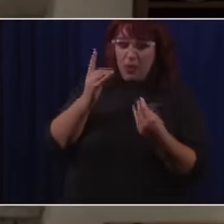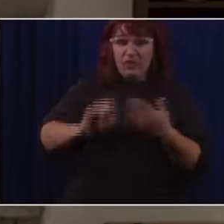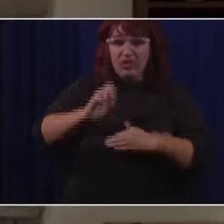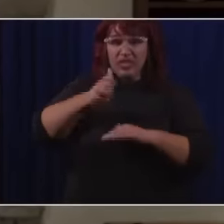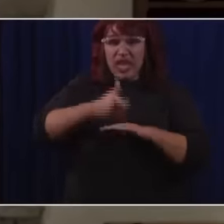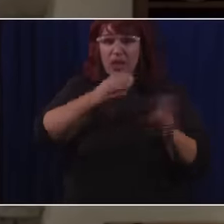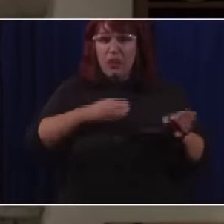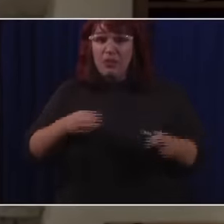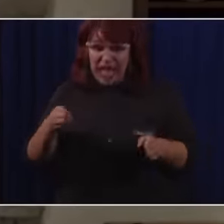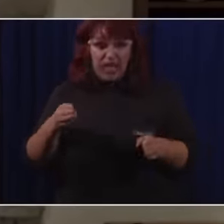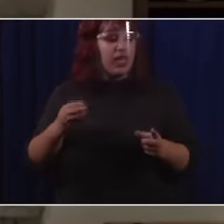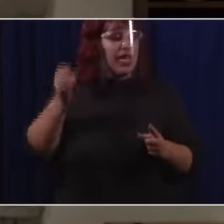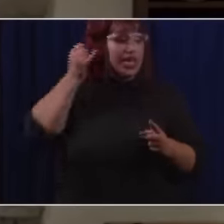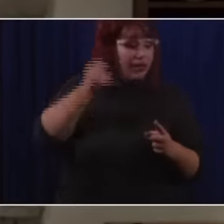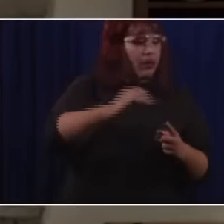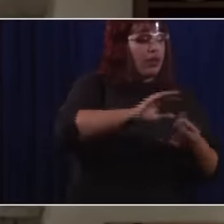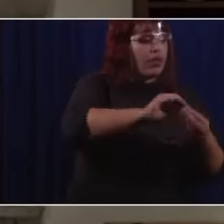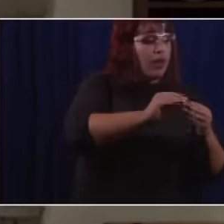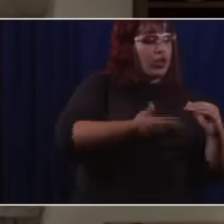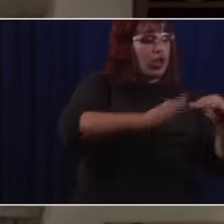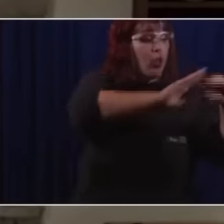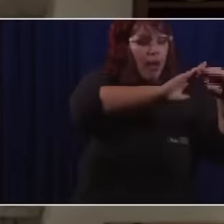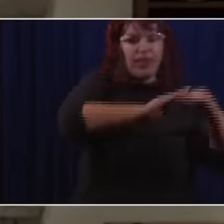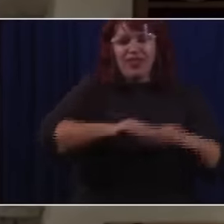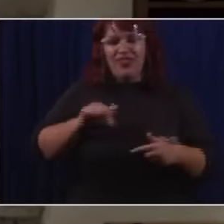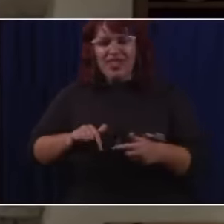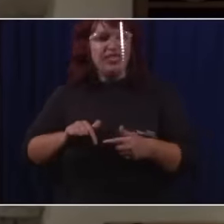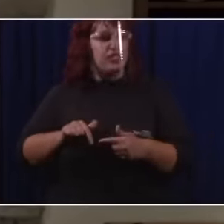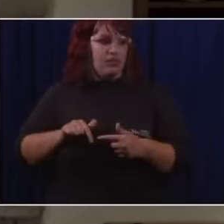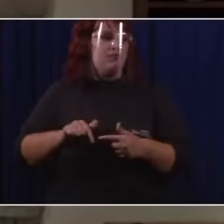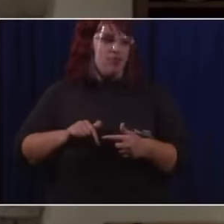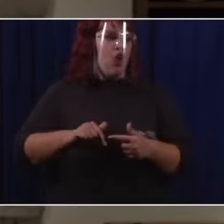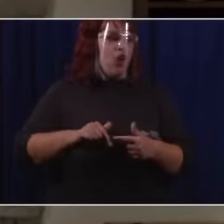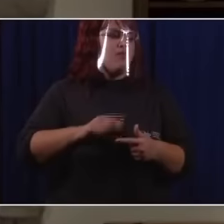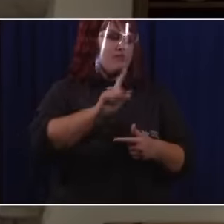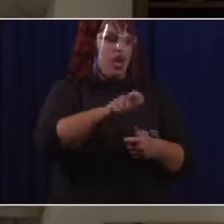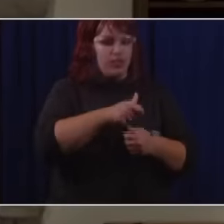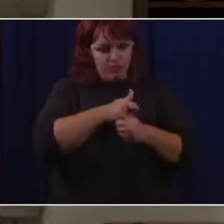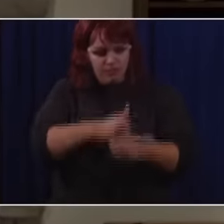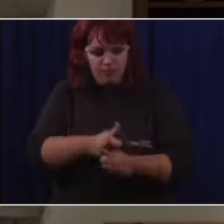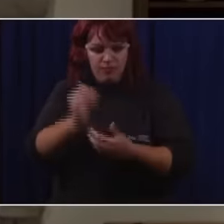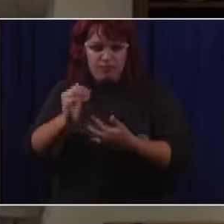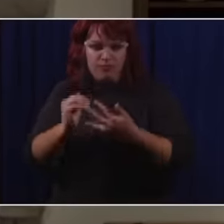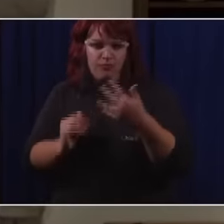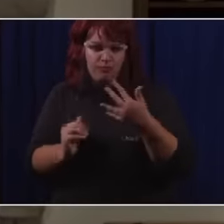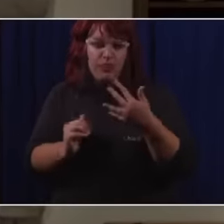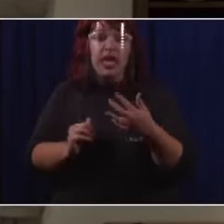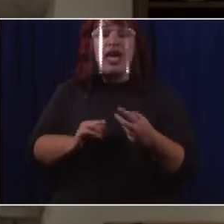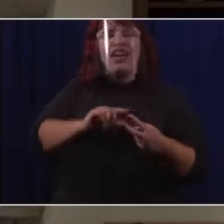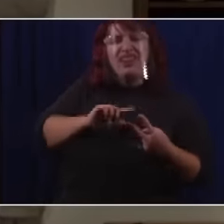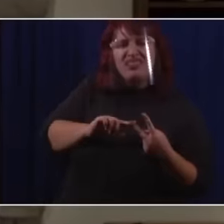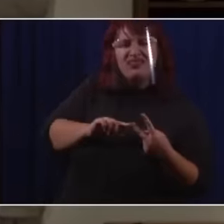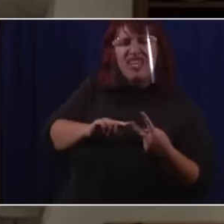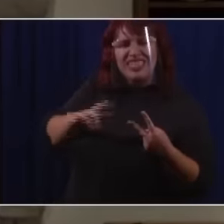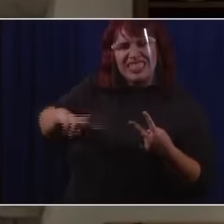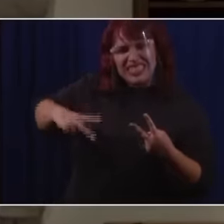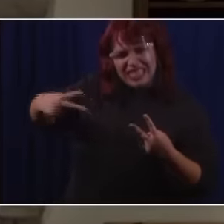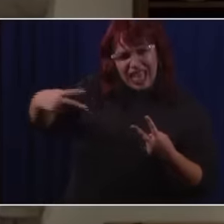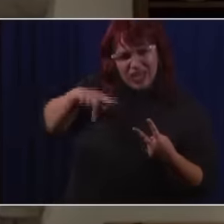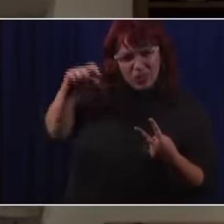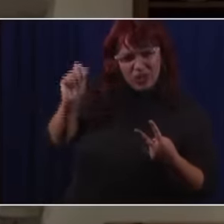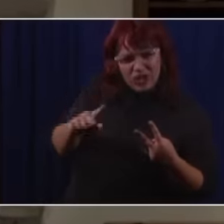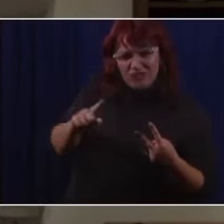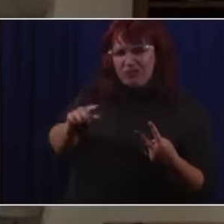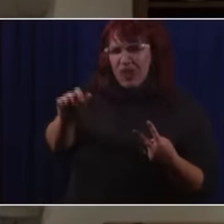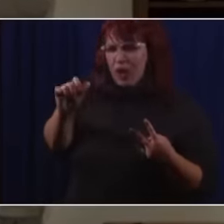up? And just as a side note, do you still plan on addressing the last call for bars and restaurants this week?